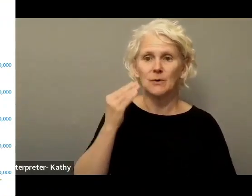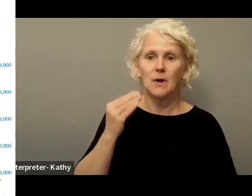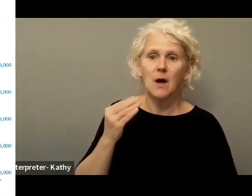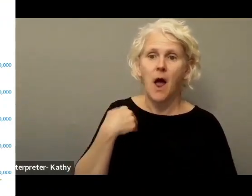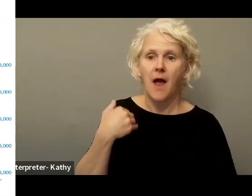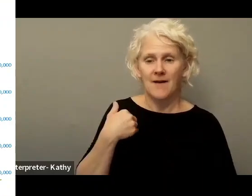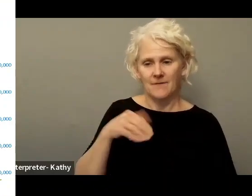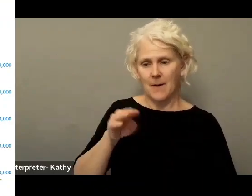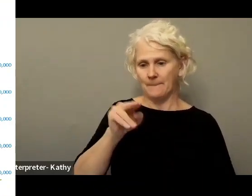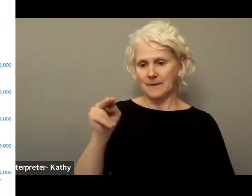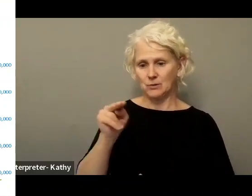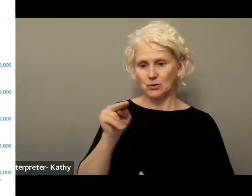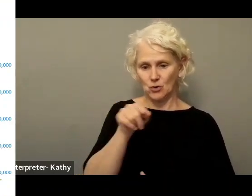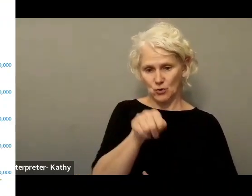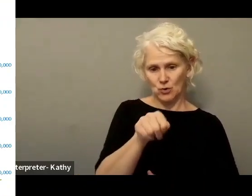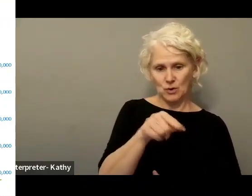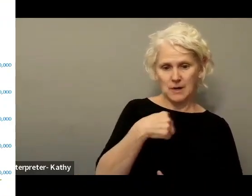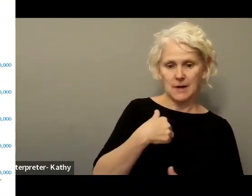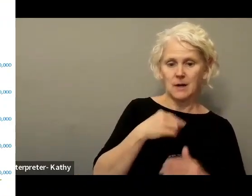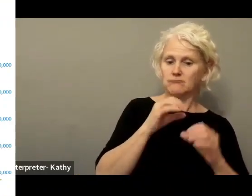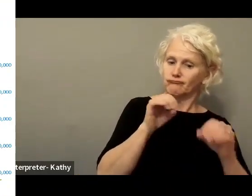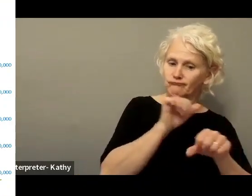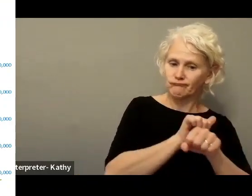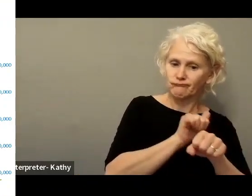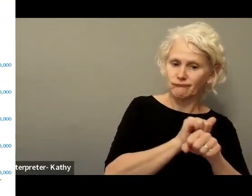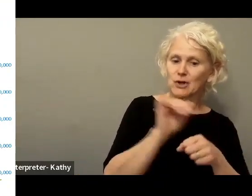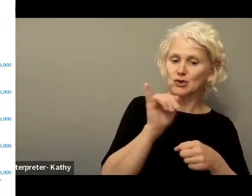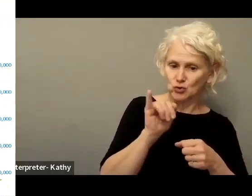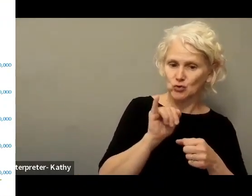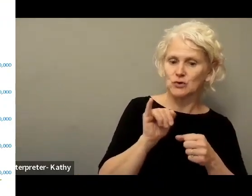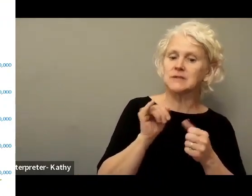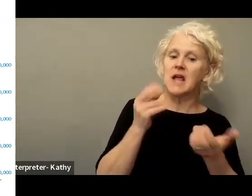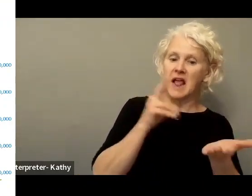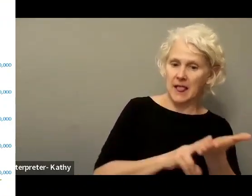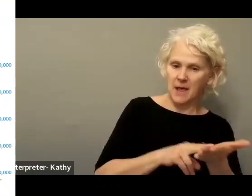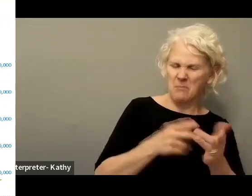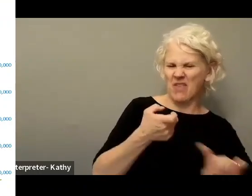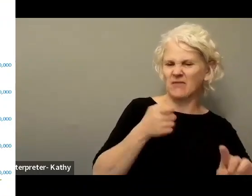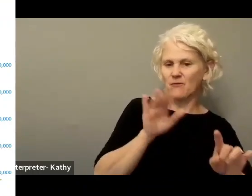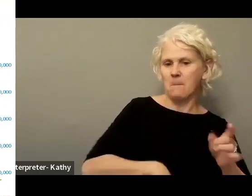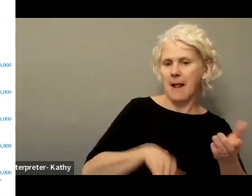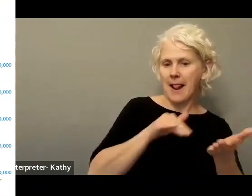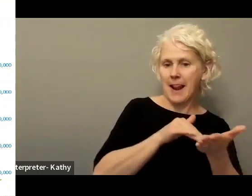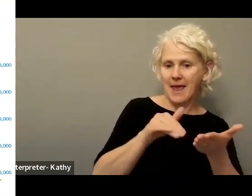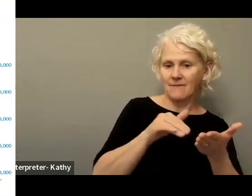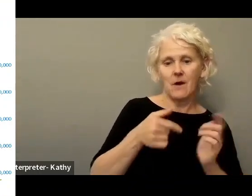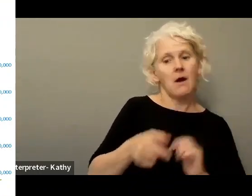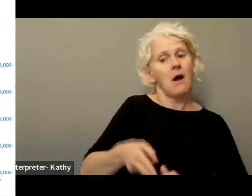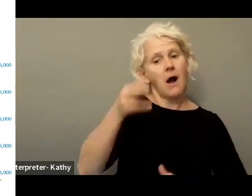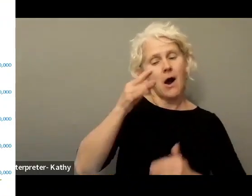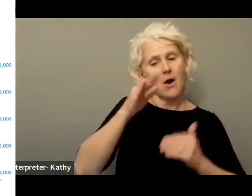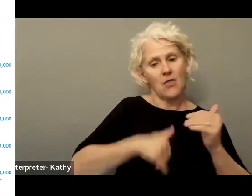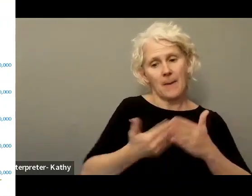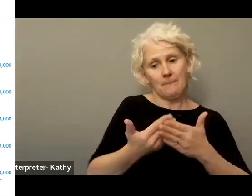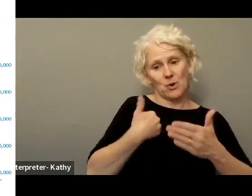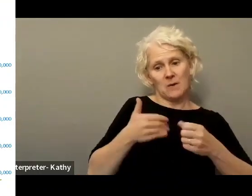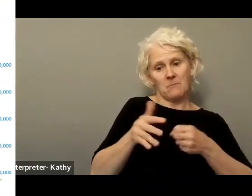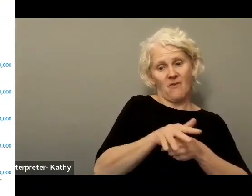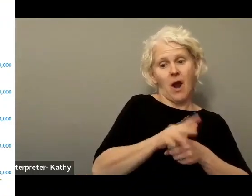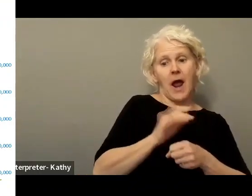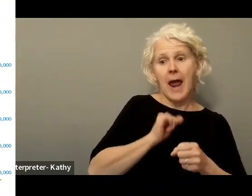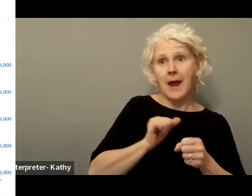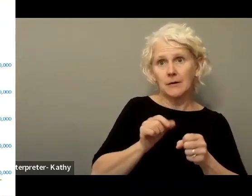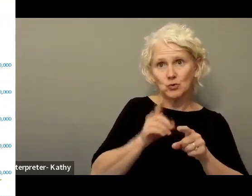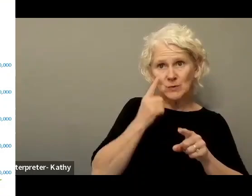the Minnesota's unemployment insurance initial claims. Okay, these are from layoffs. It's higher than pre-pandemic and trending